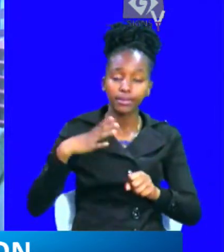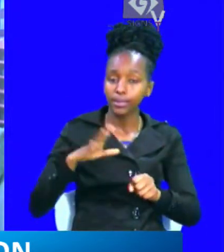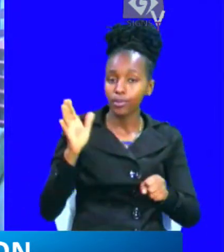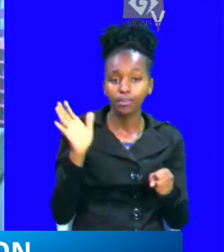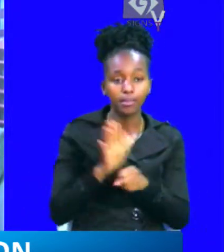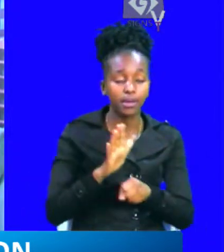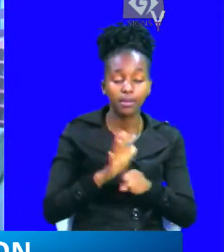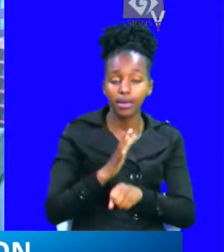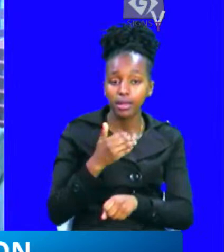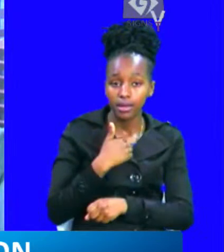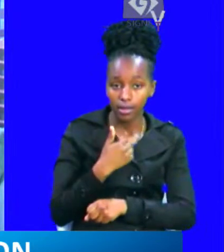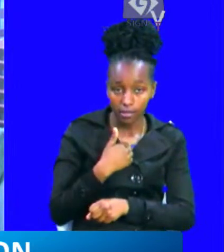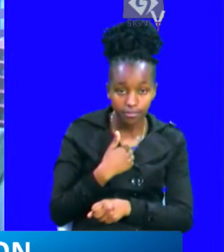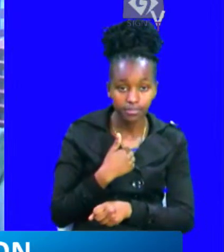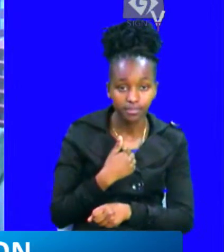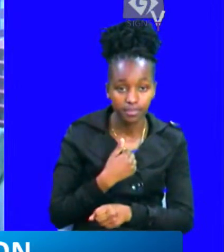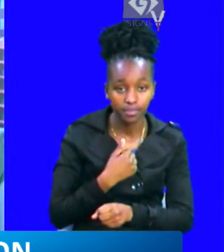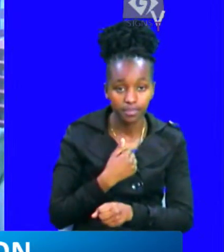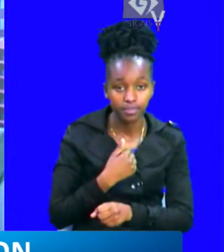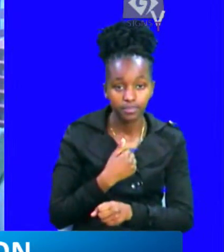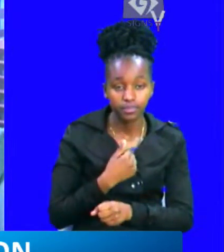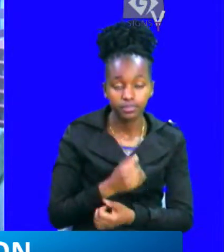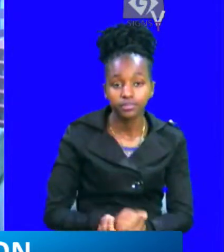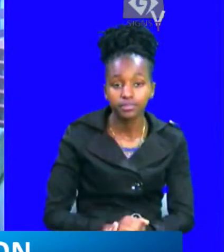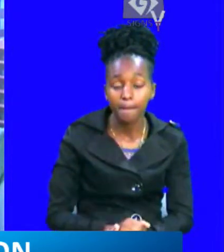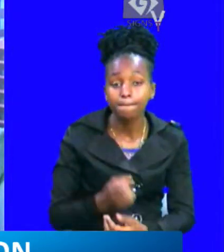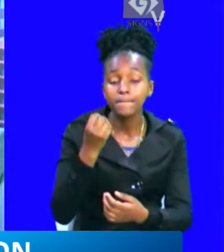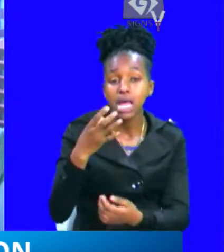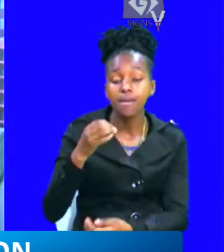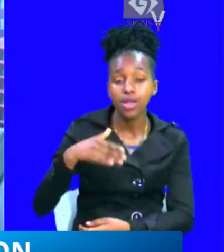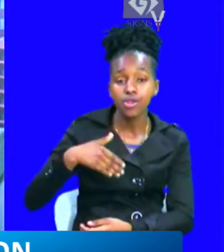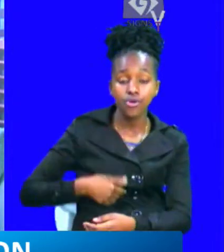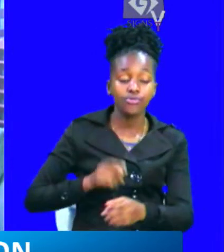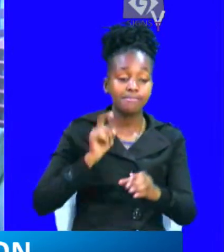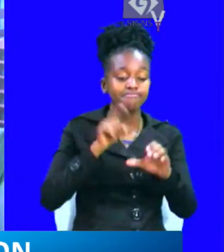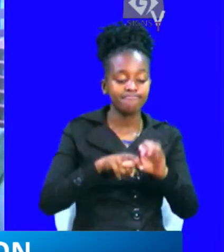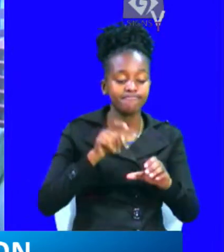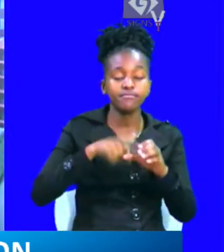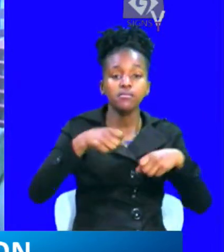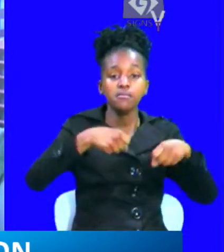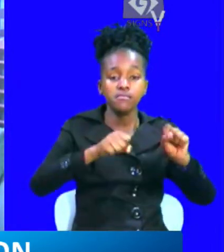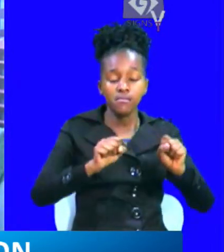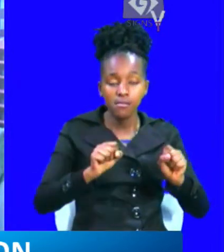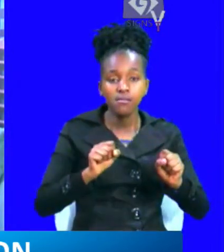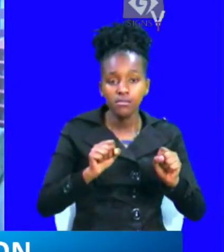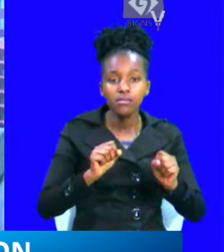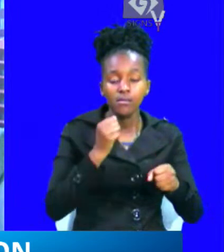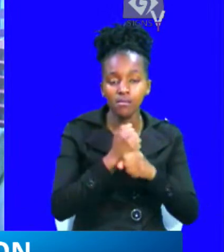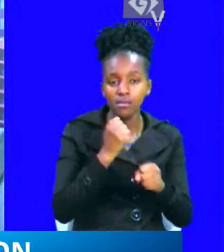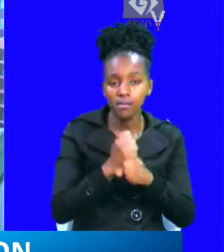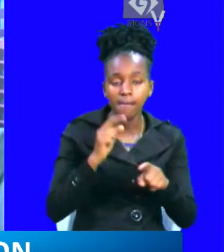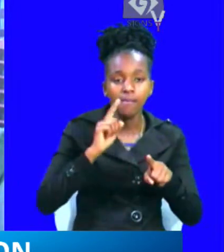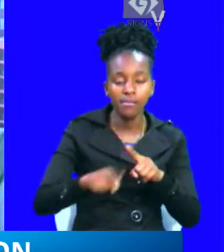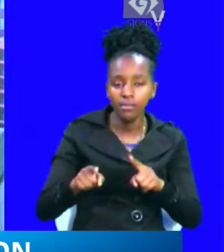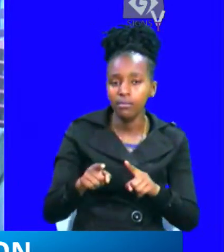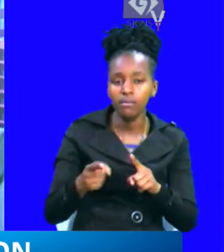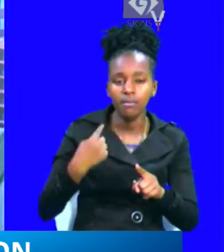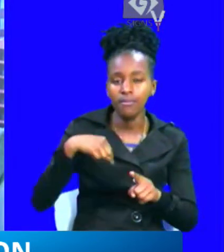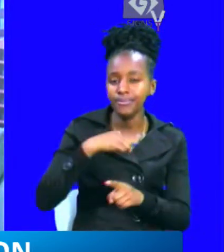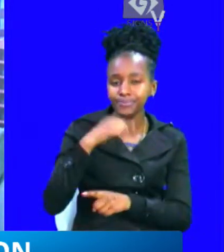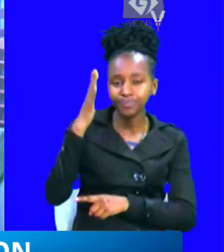That is actually the most of our youth and young men are employed in that sector. But how do